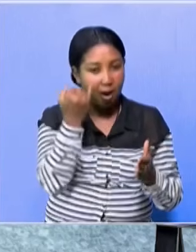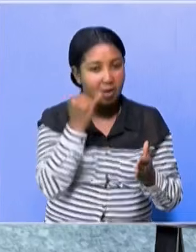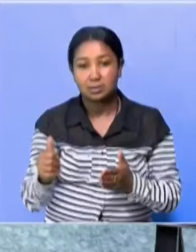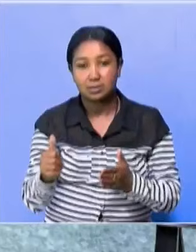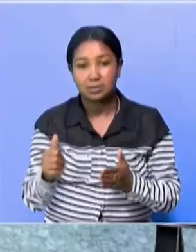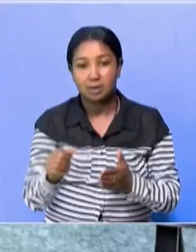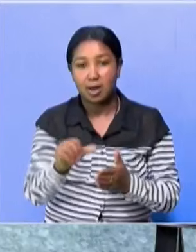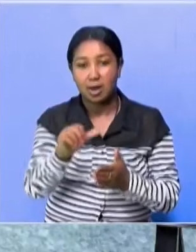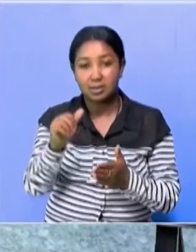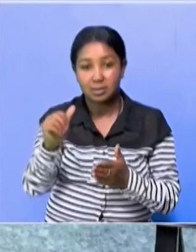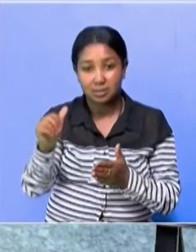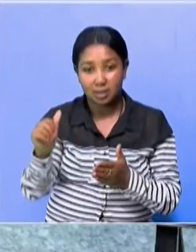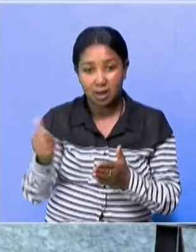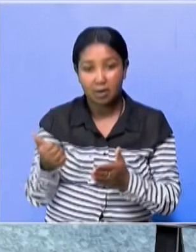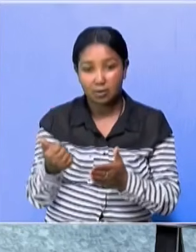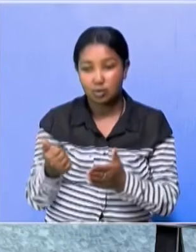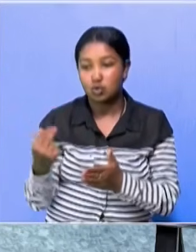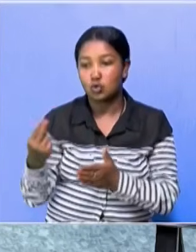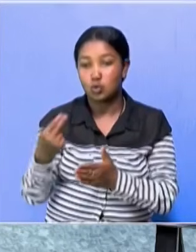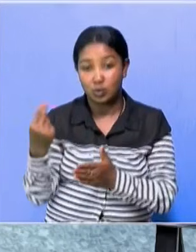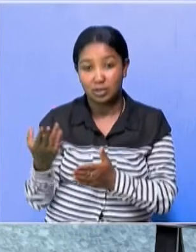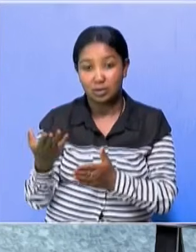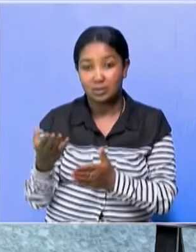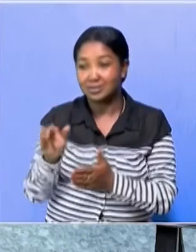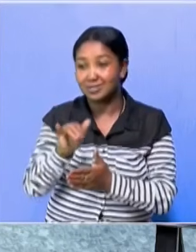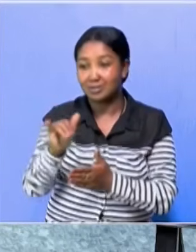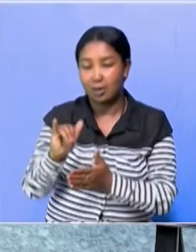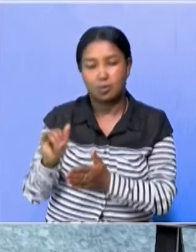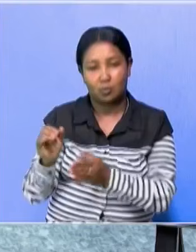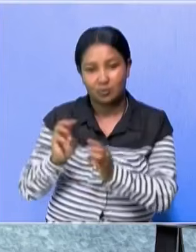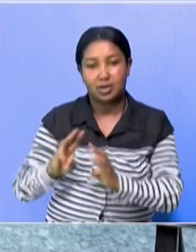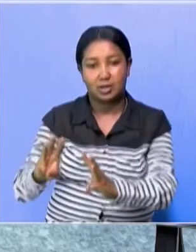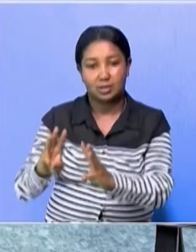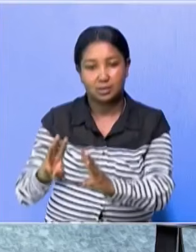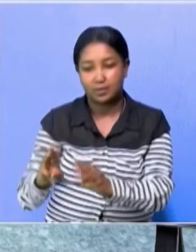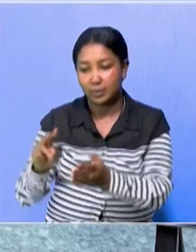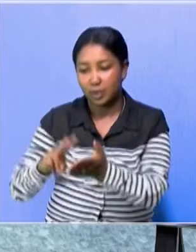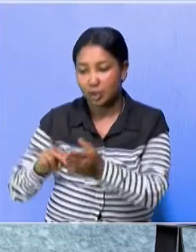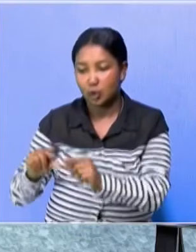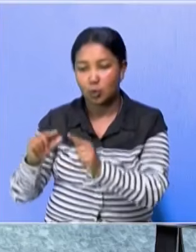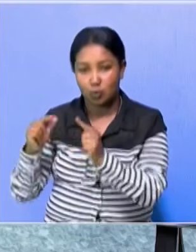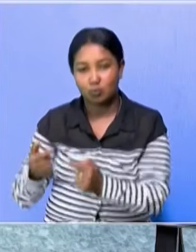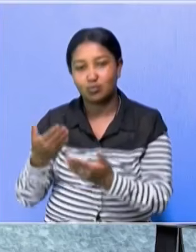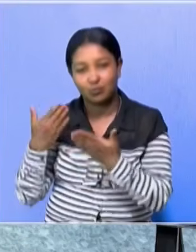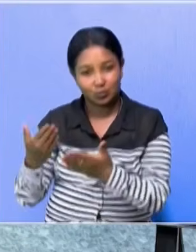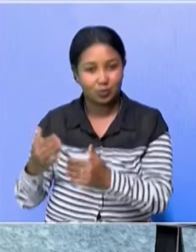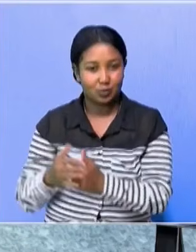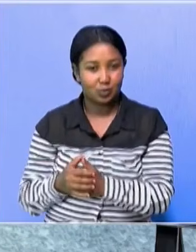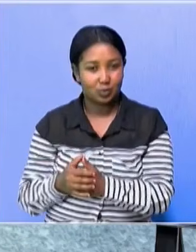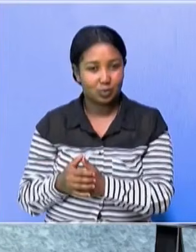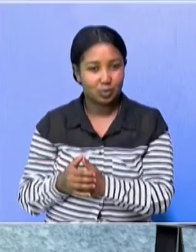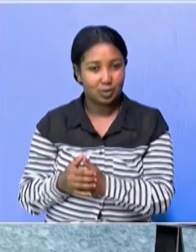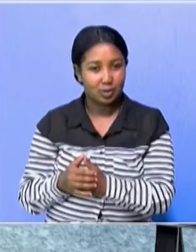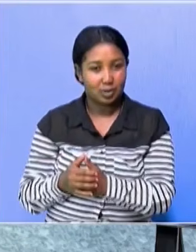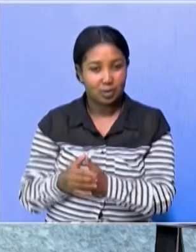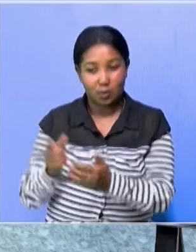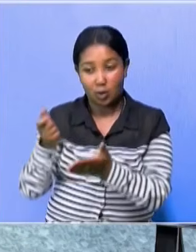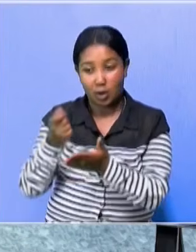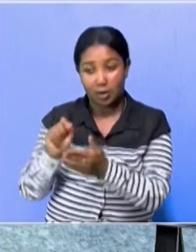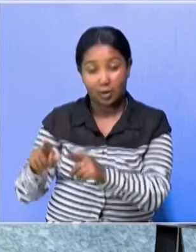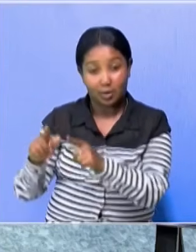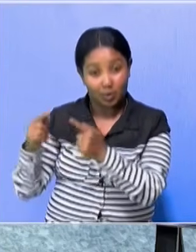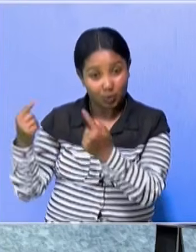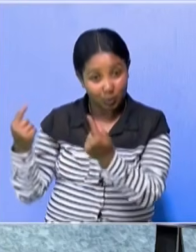lesson. Others are also just using this kind of strategies, just reading in group. While they are reading in